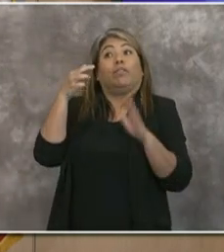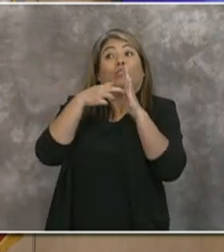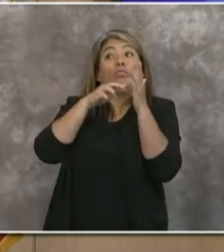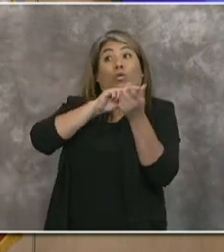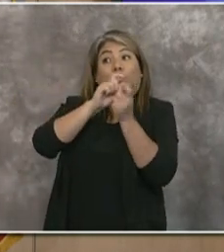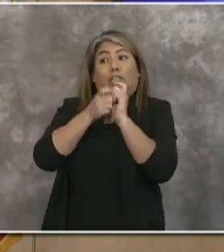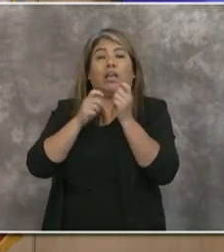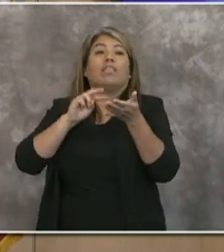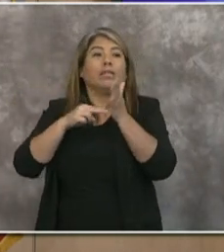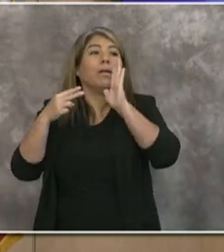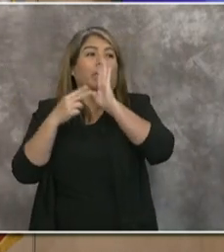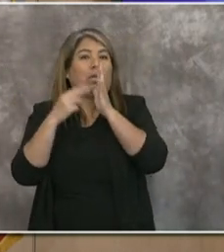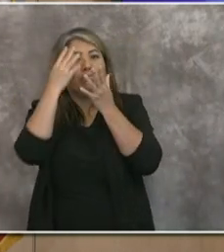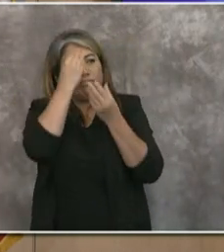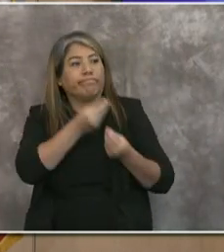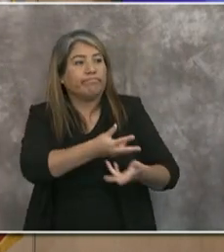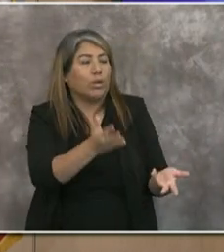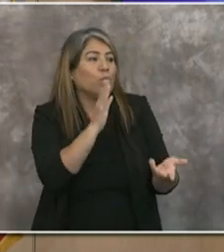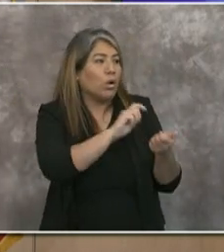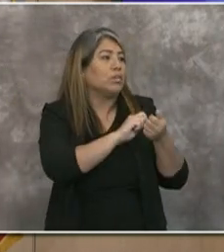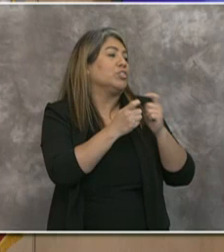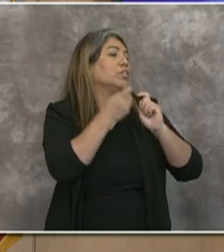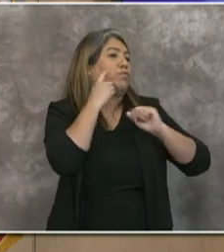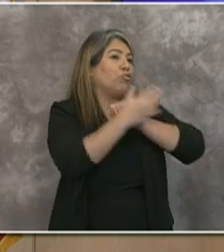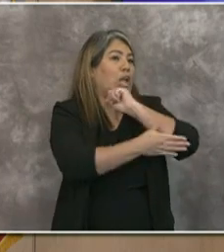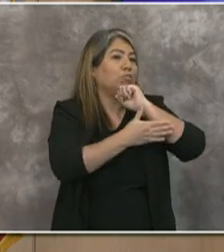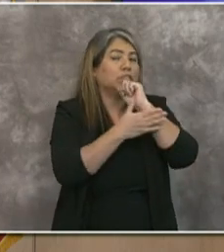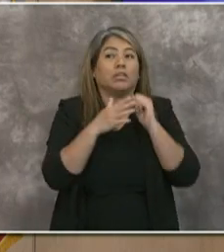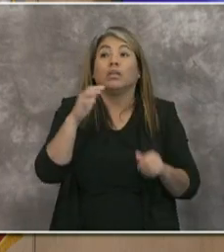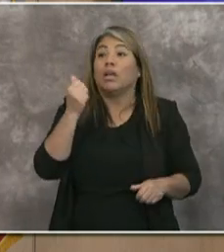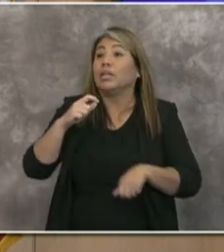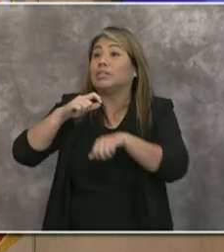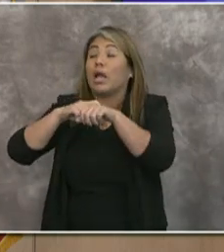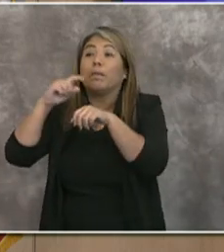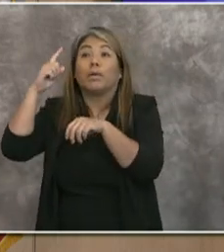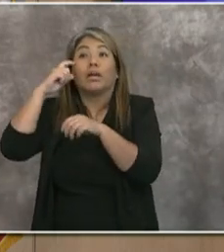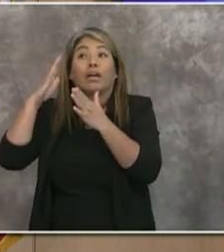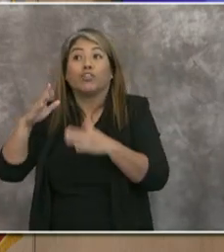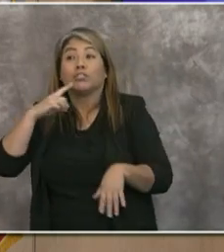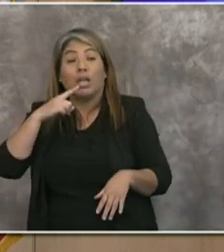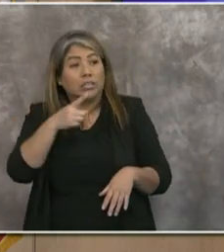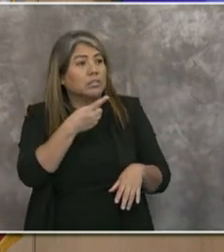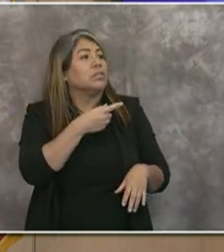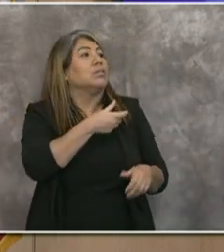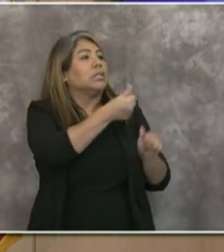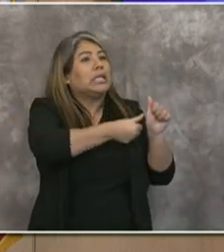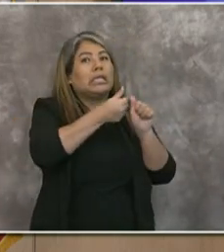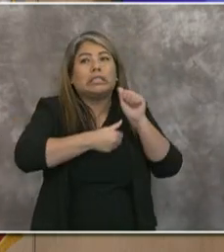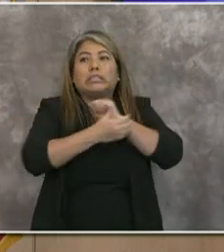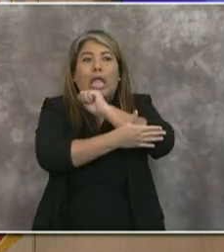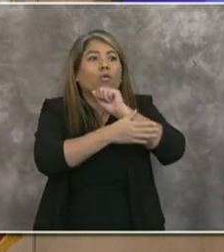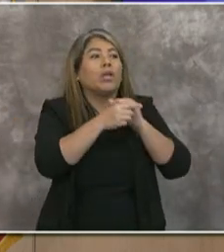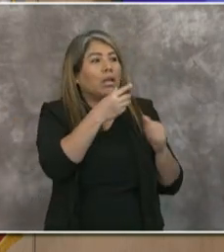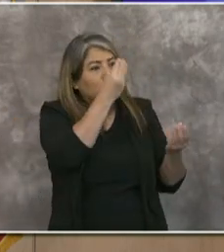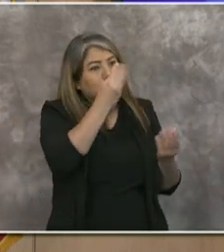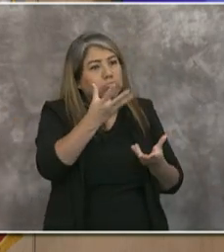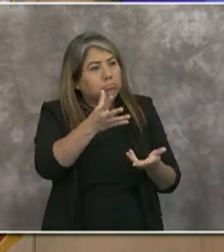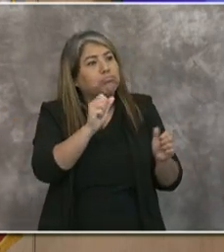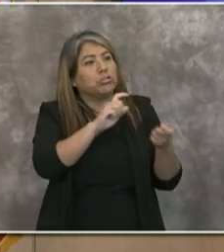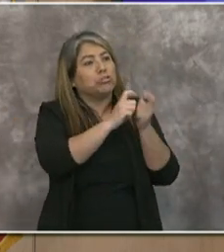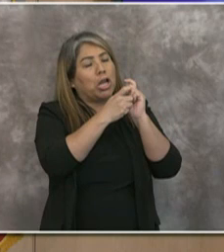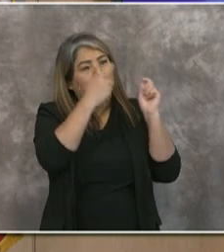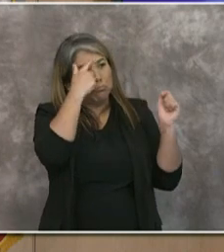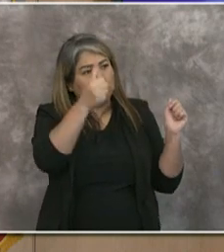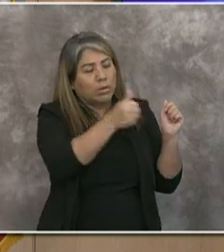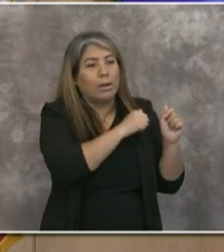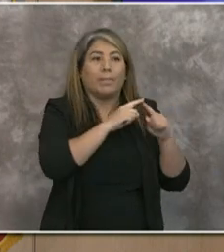change for individual counties, or at such time that the governor tells individual counties they can change on their own, then we could. But for the time being, the stay-at-home